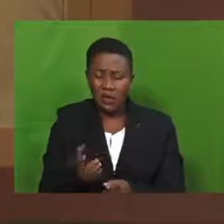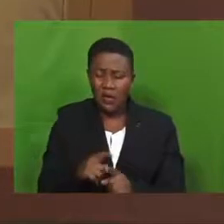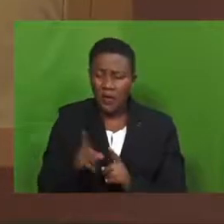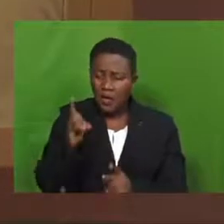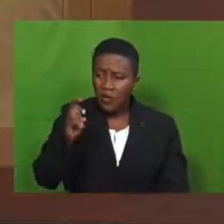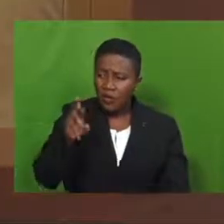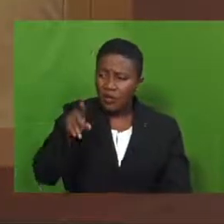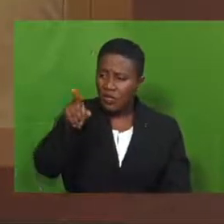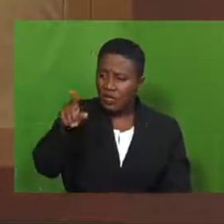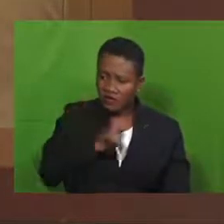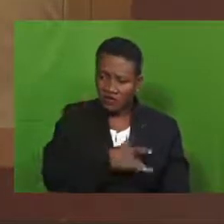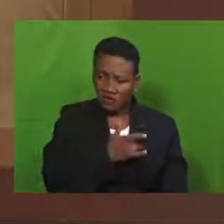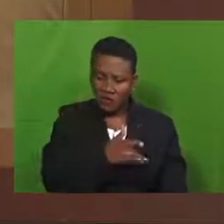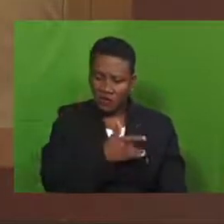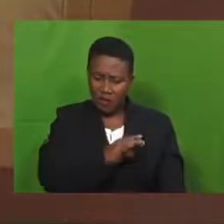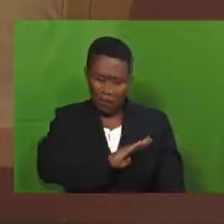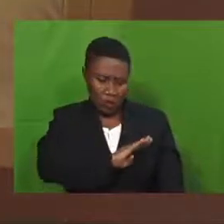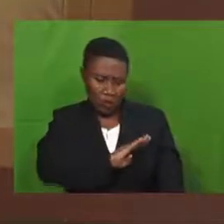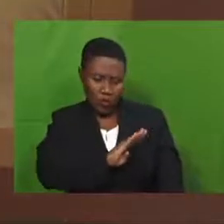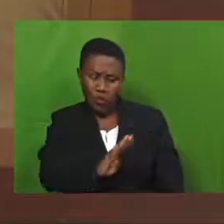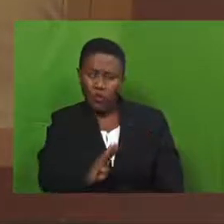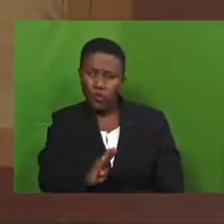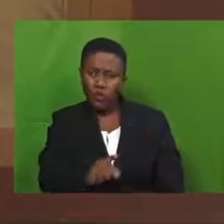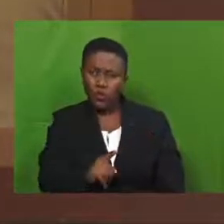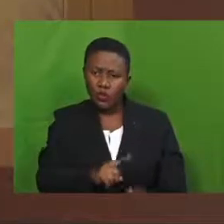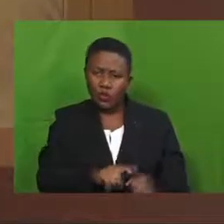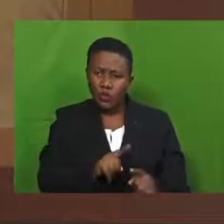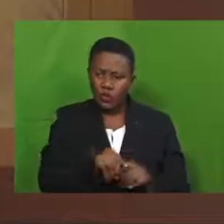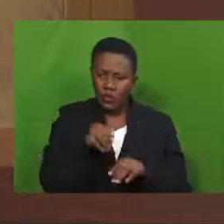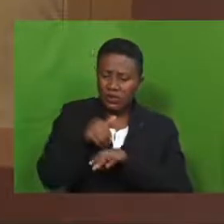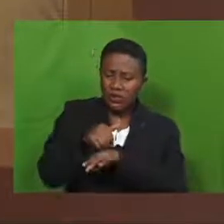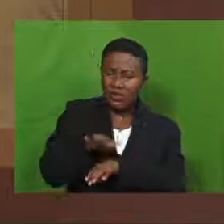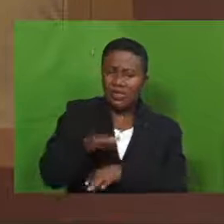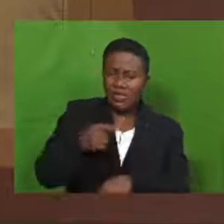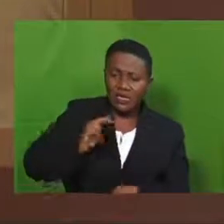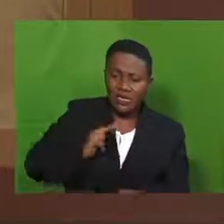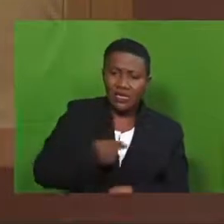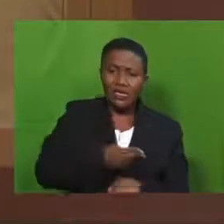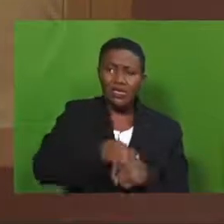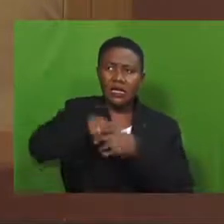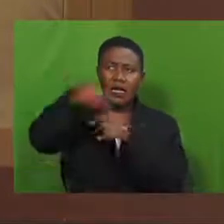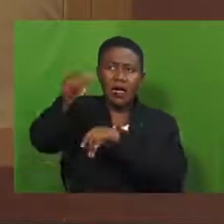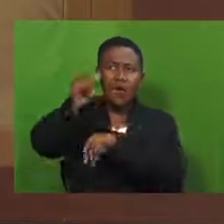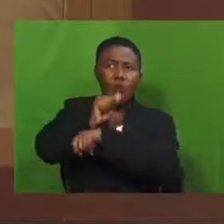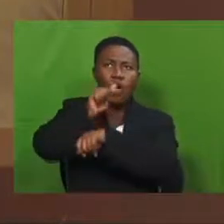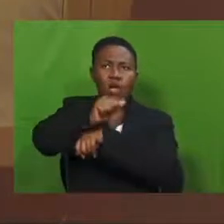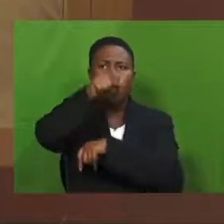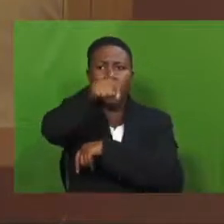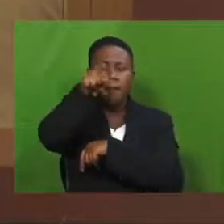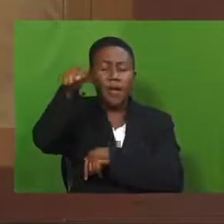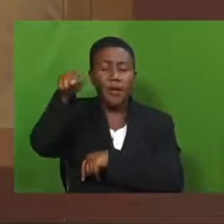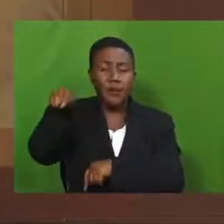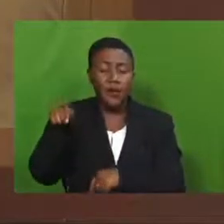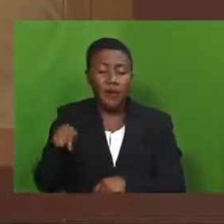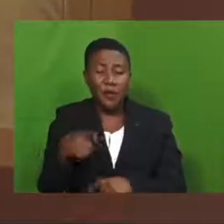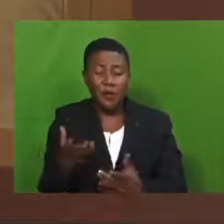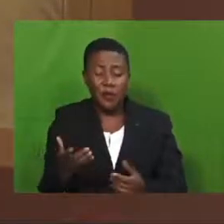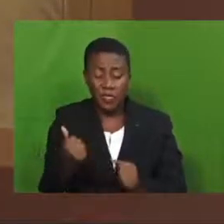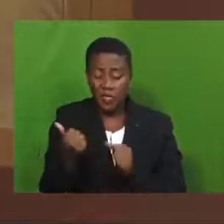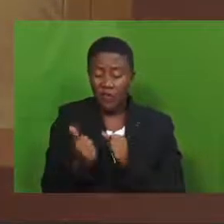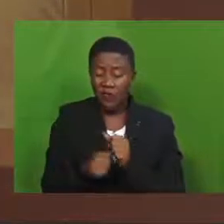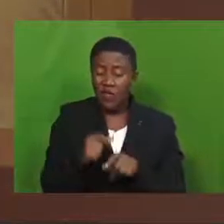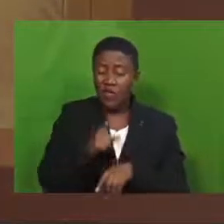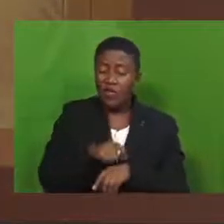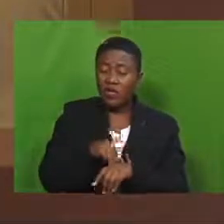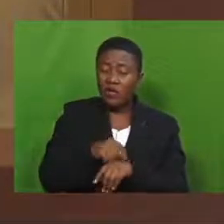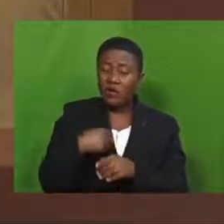confident to send us out on assignments. And every time we came back